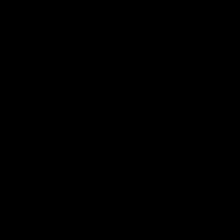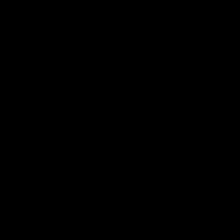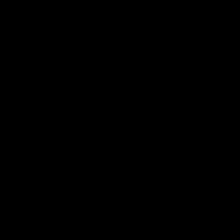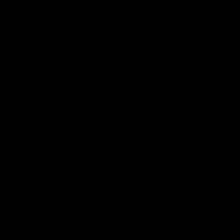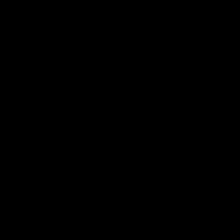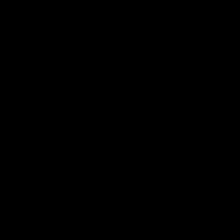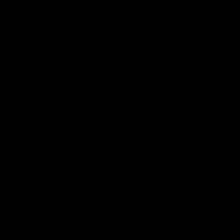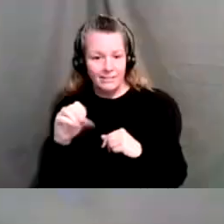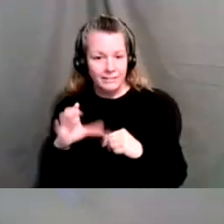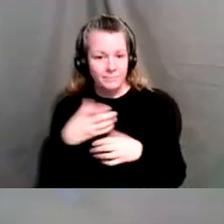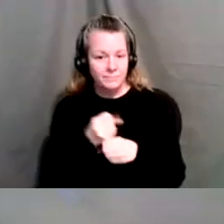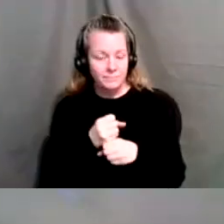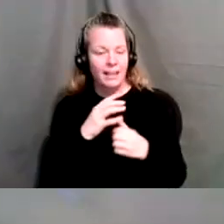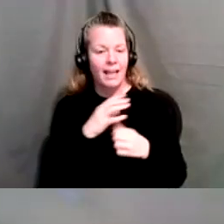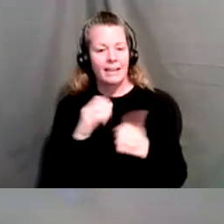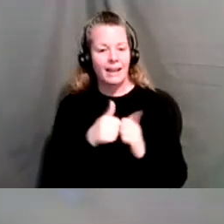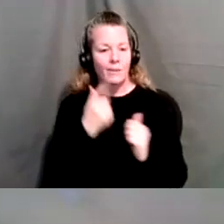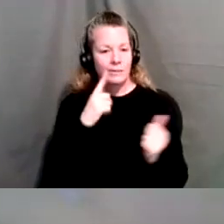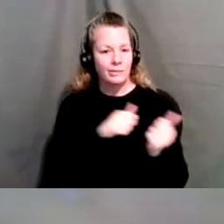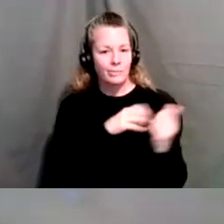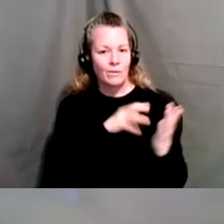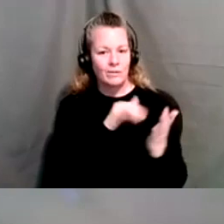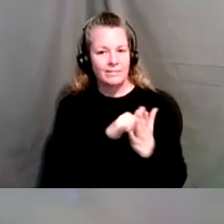sort of how we should approach that.